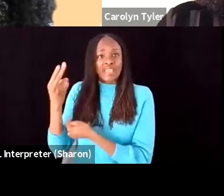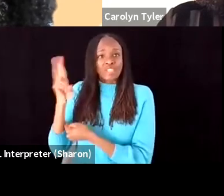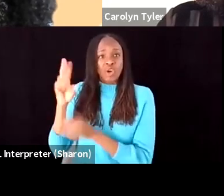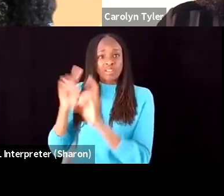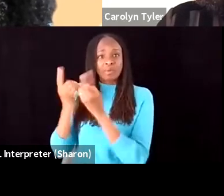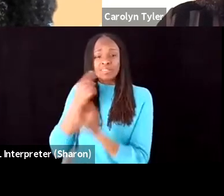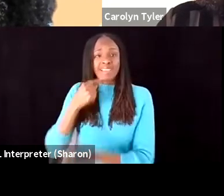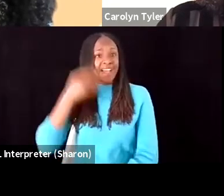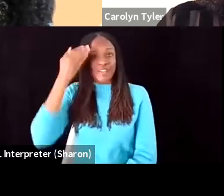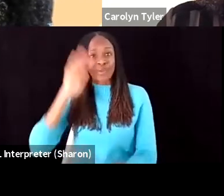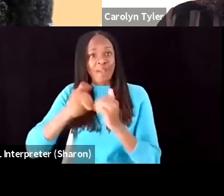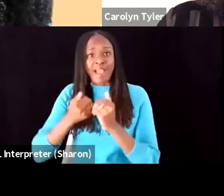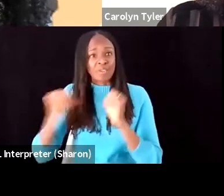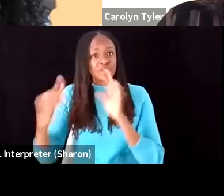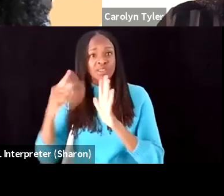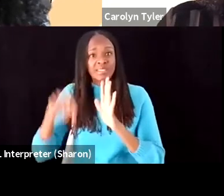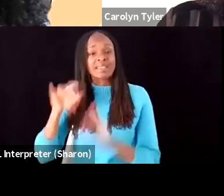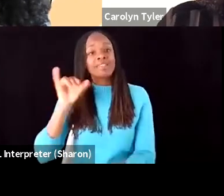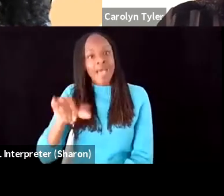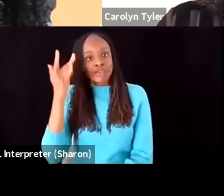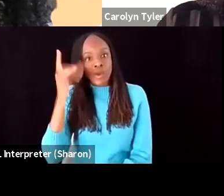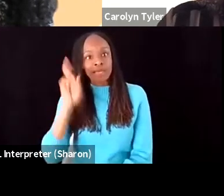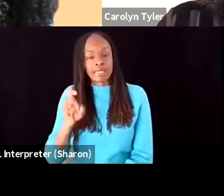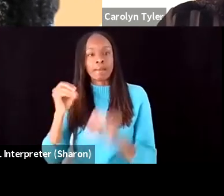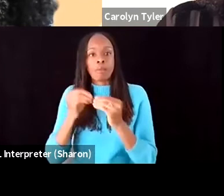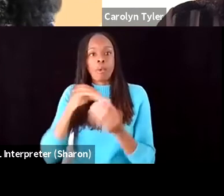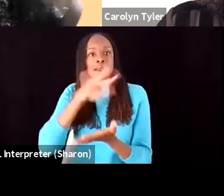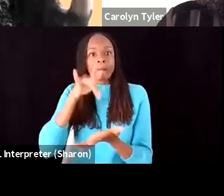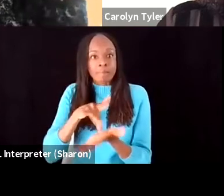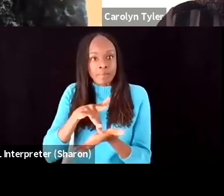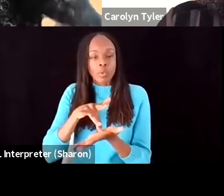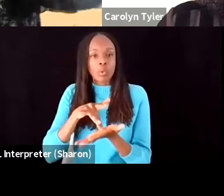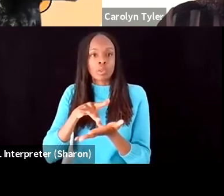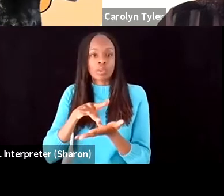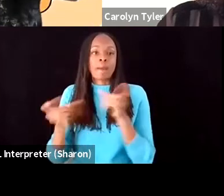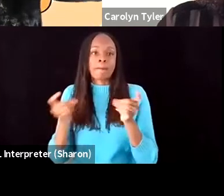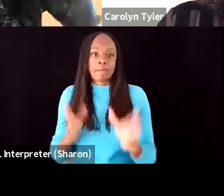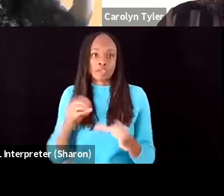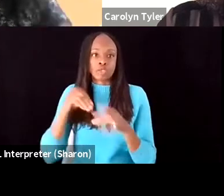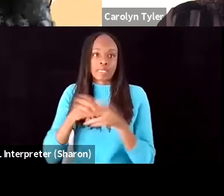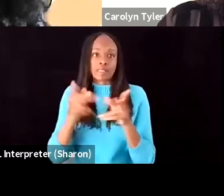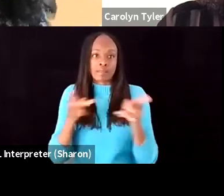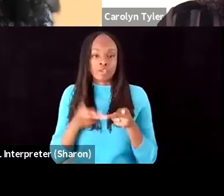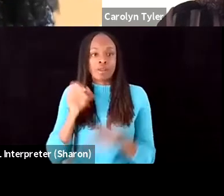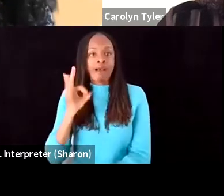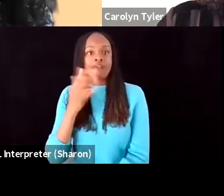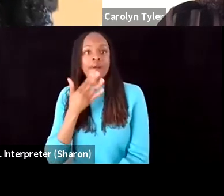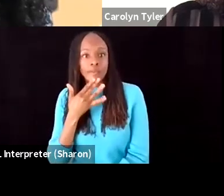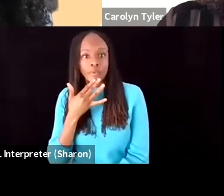that's exactly why we need to have more middle managers in these positions that are of color to